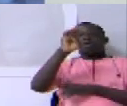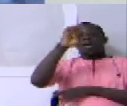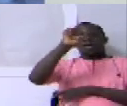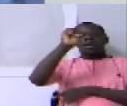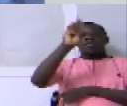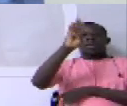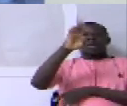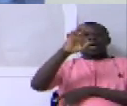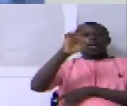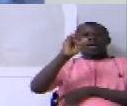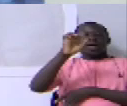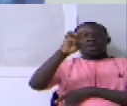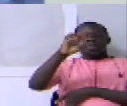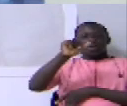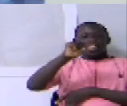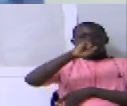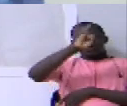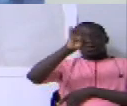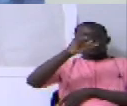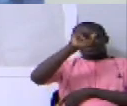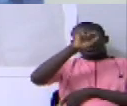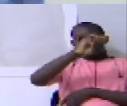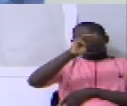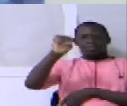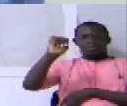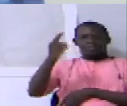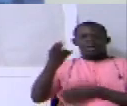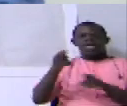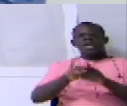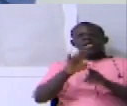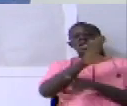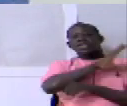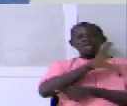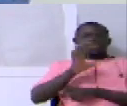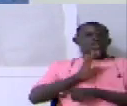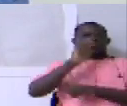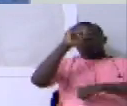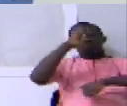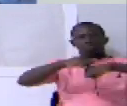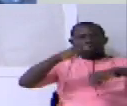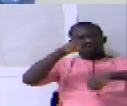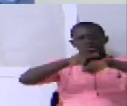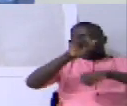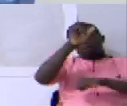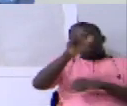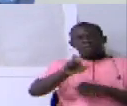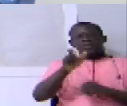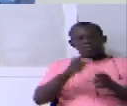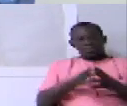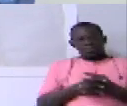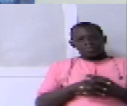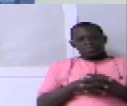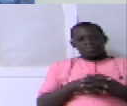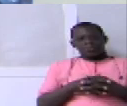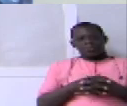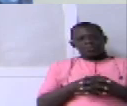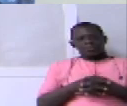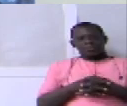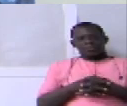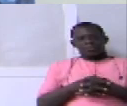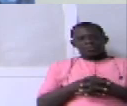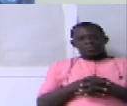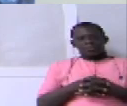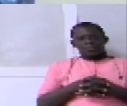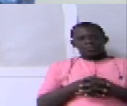chief torturer? Fo enyi lonne ko menu be nata CDR la jang men ya lon ko ku ketela wolu be ye